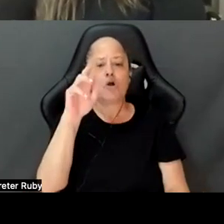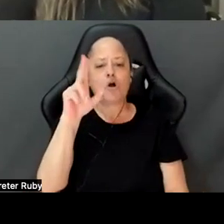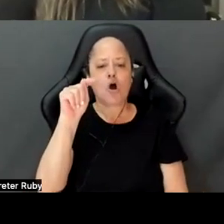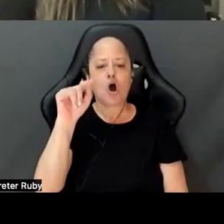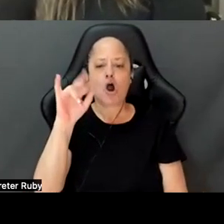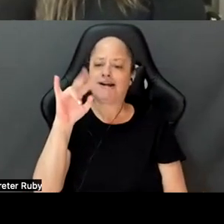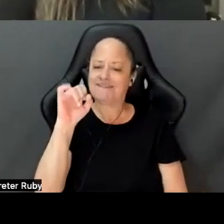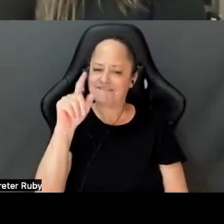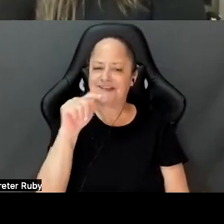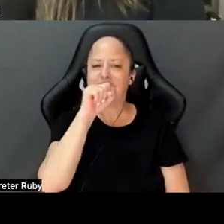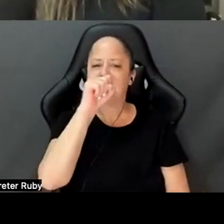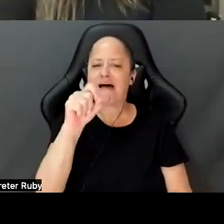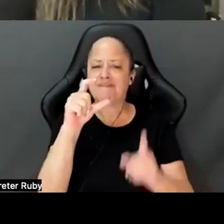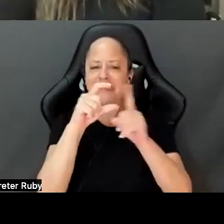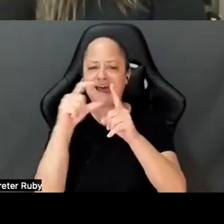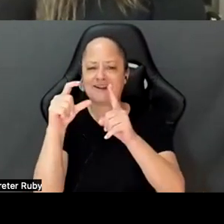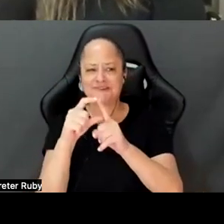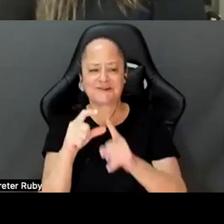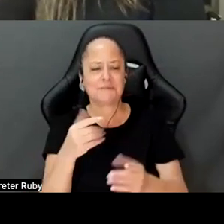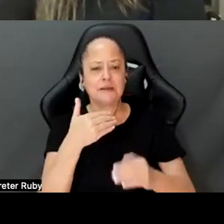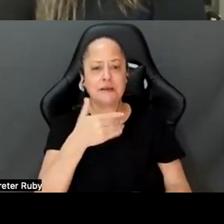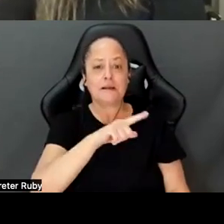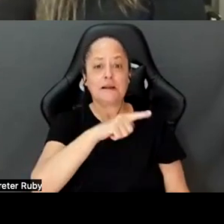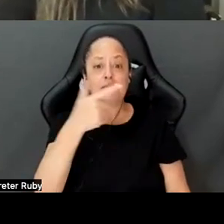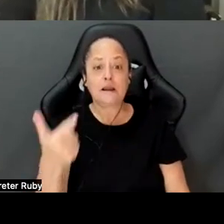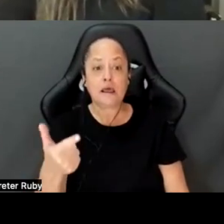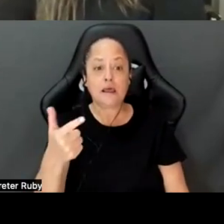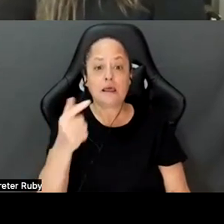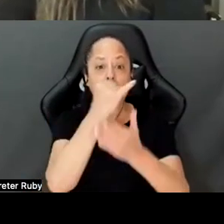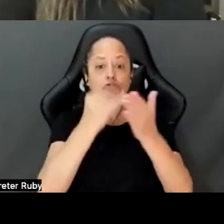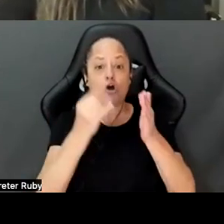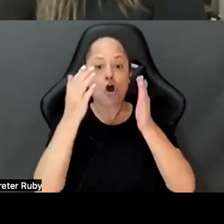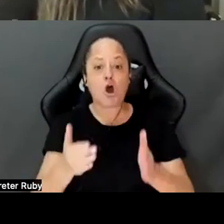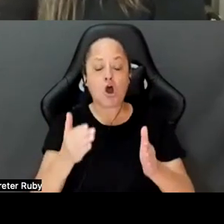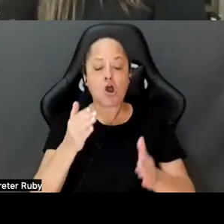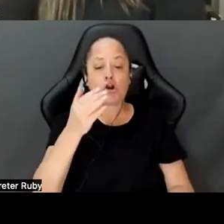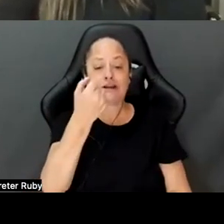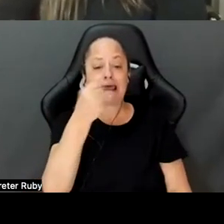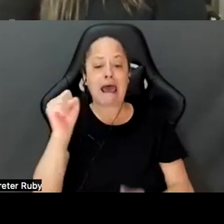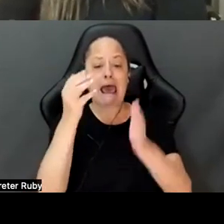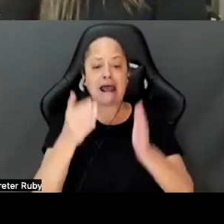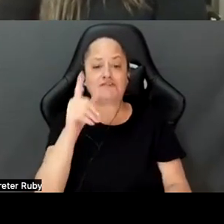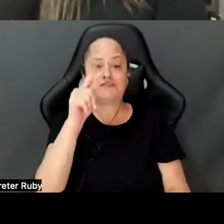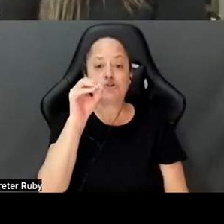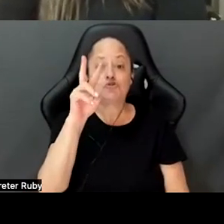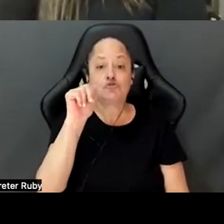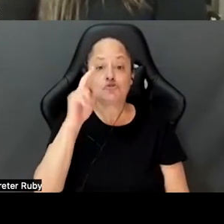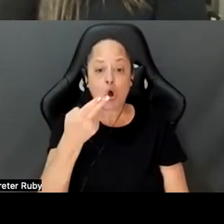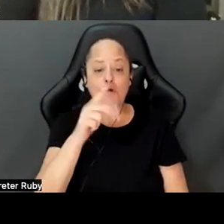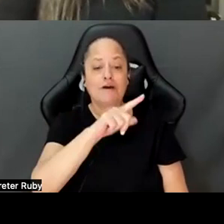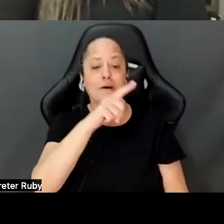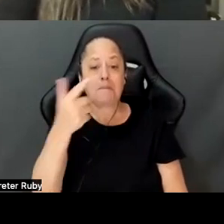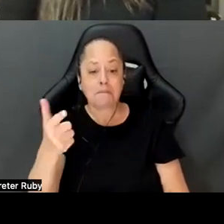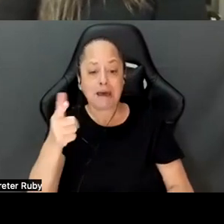that term so much. Next, we'll go to another artist activist, Tova. If you don't mind giving your introduction and visual